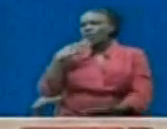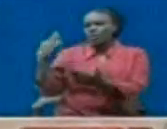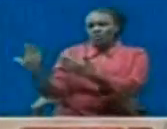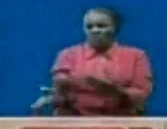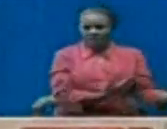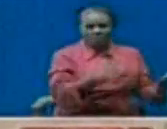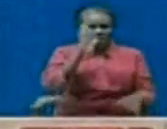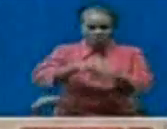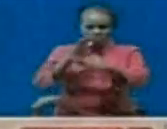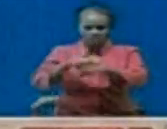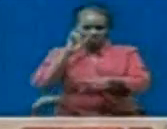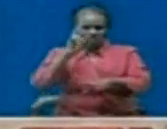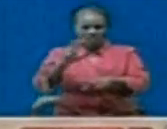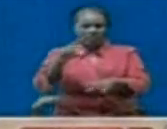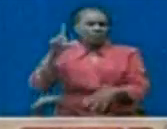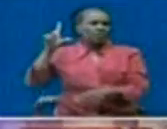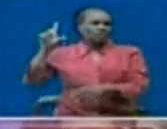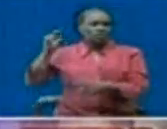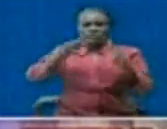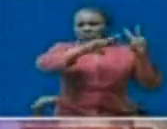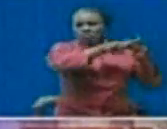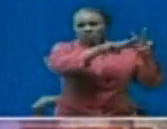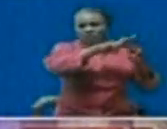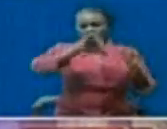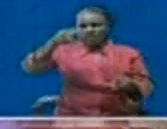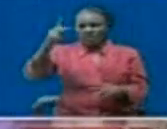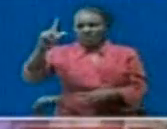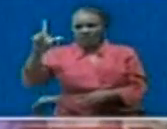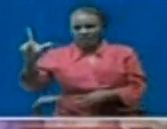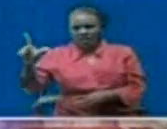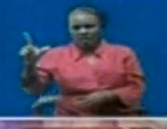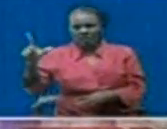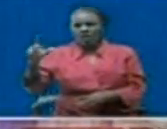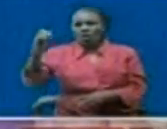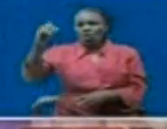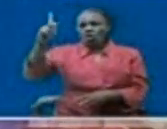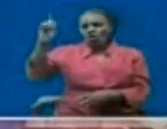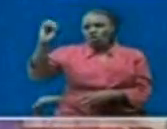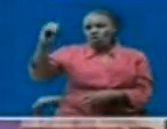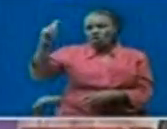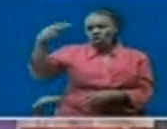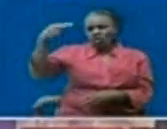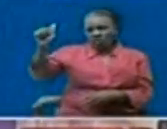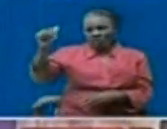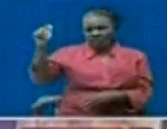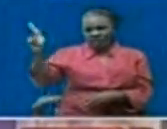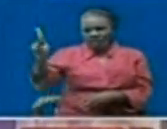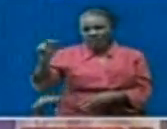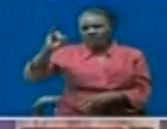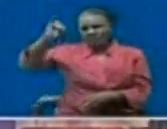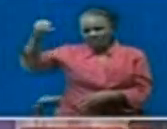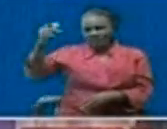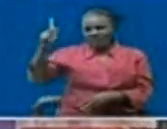Good to see you both. By the way, my Twitter handle is @KoinangeJeff. We also have @OkothKenneth. The hashtag is